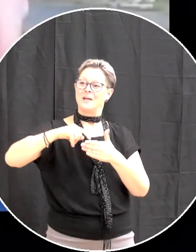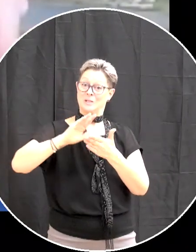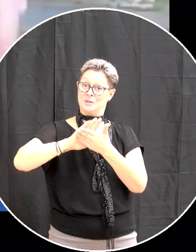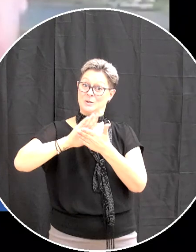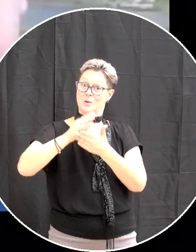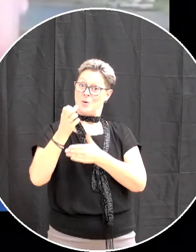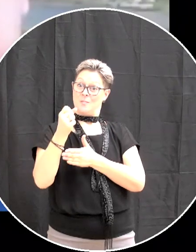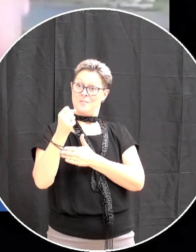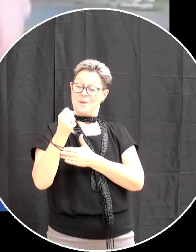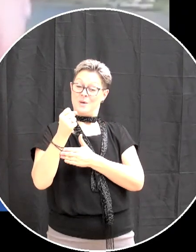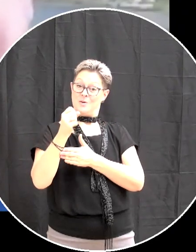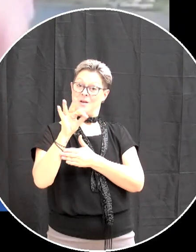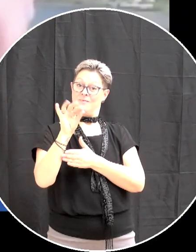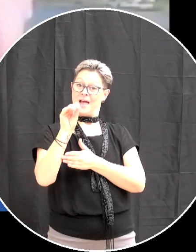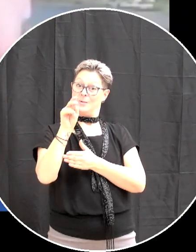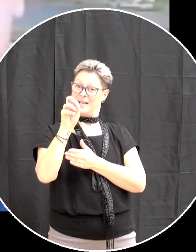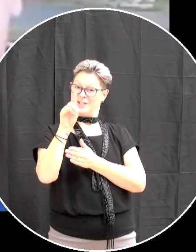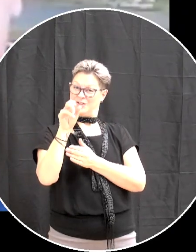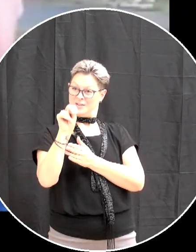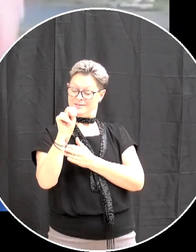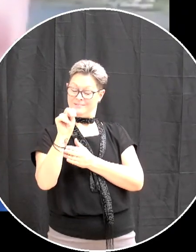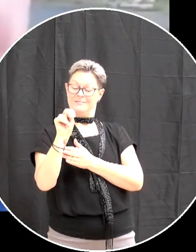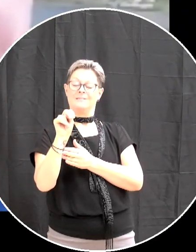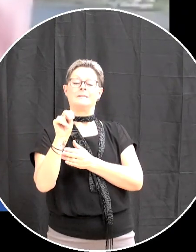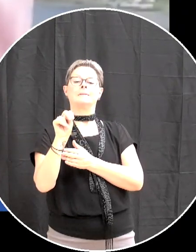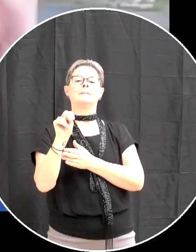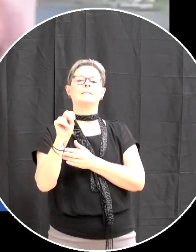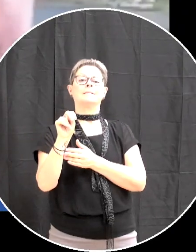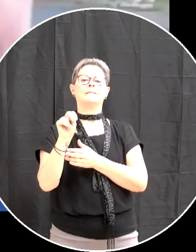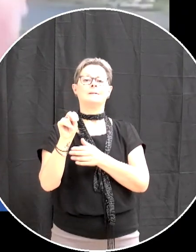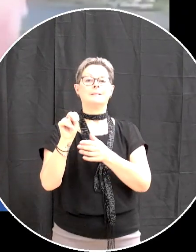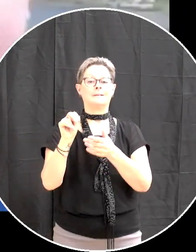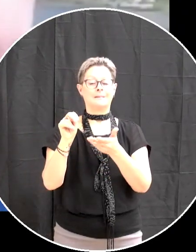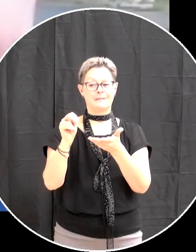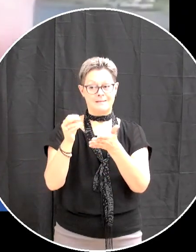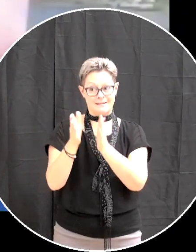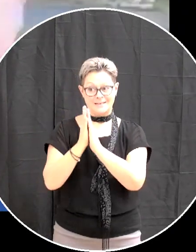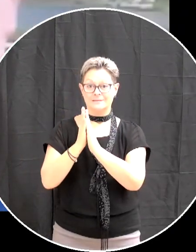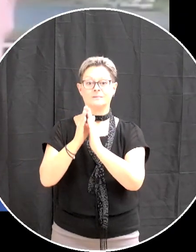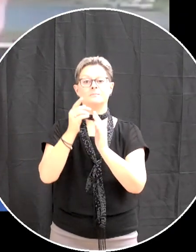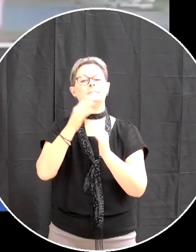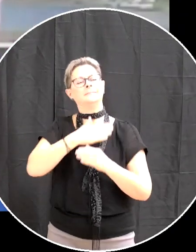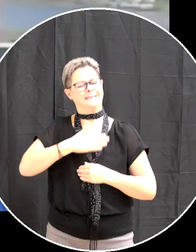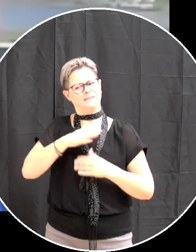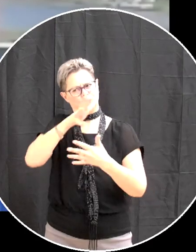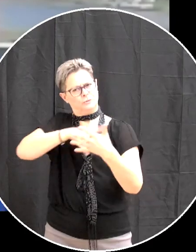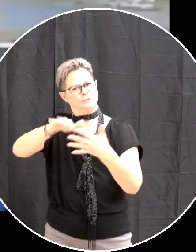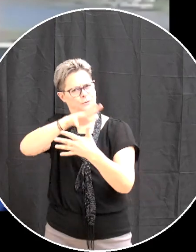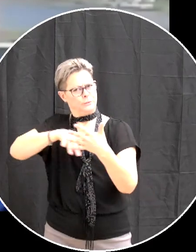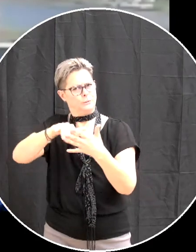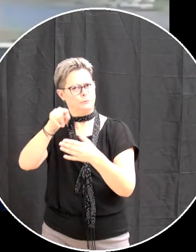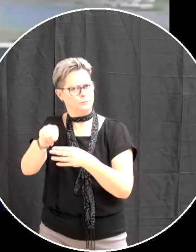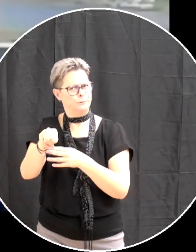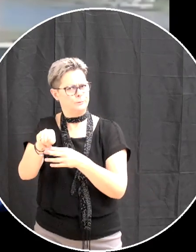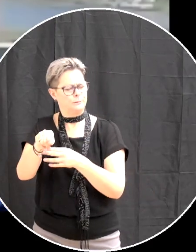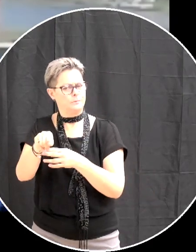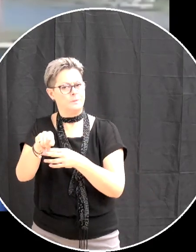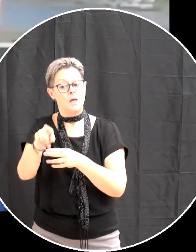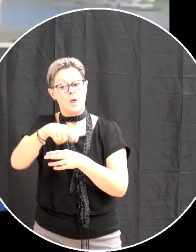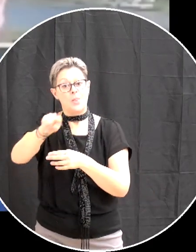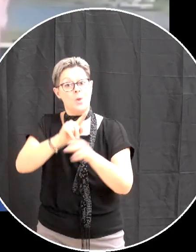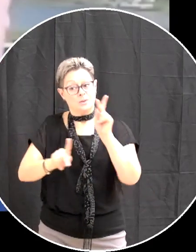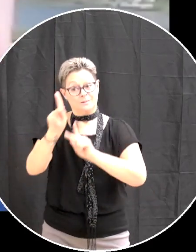had enlisted Kim Myrick and Thomas Cooper to do a strategic review. Well, these individuals at that